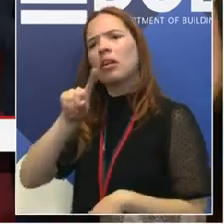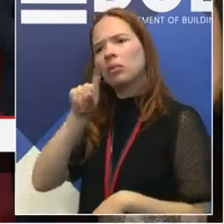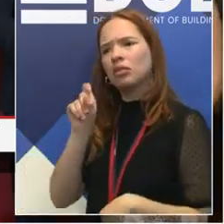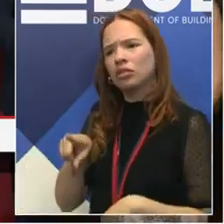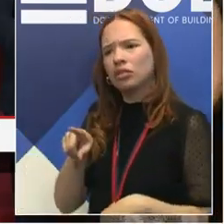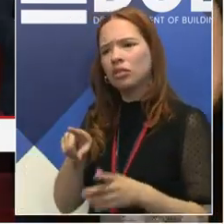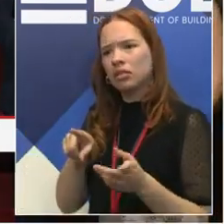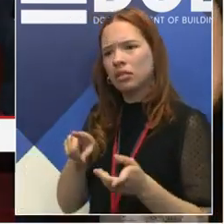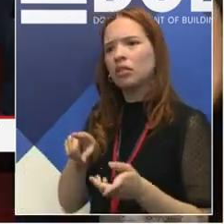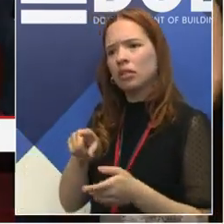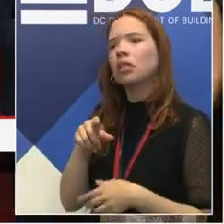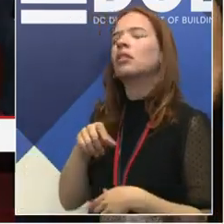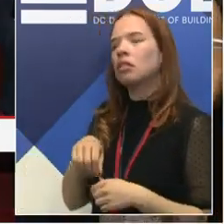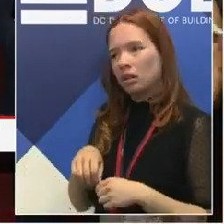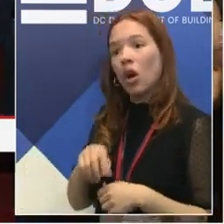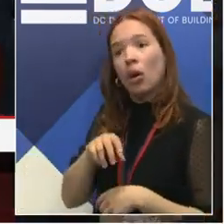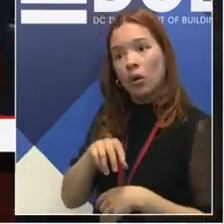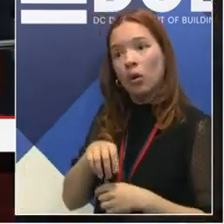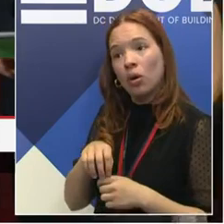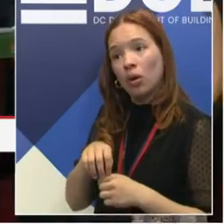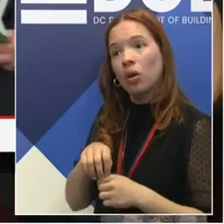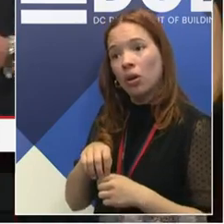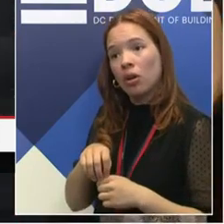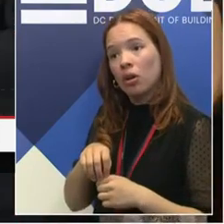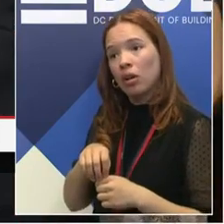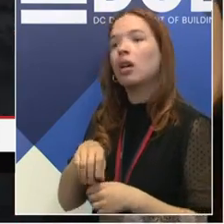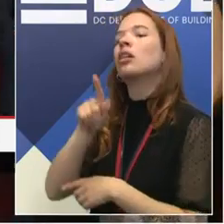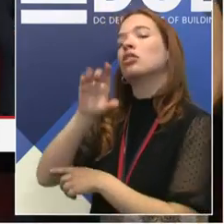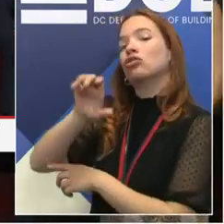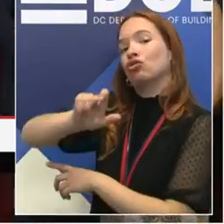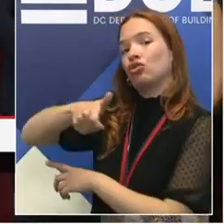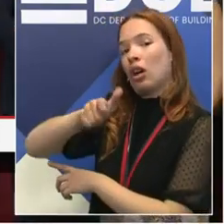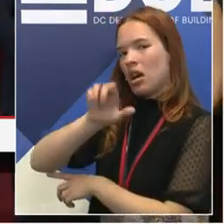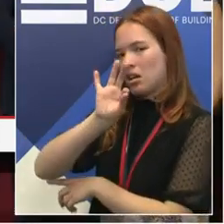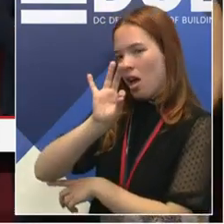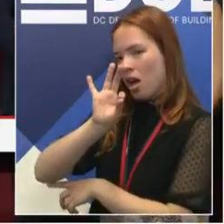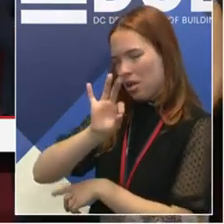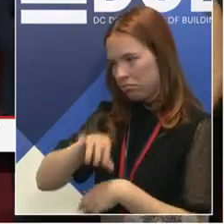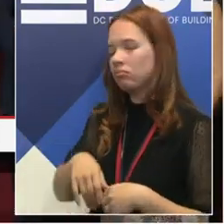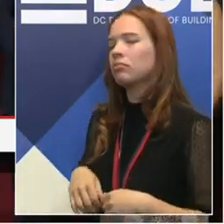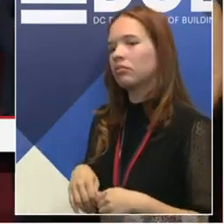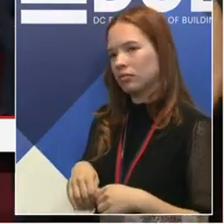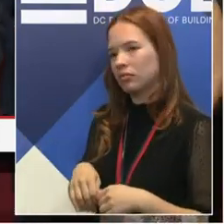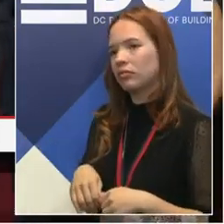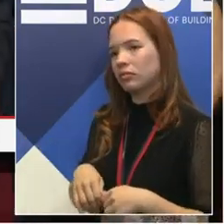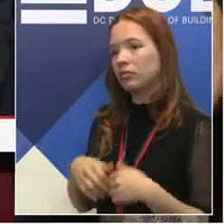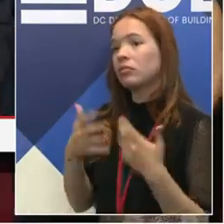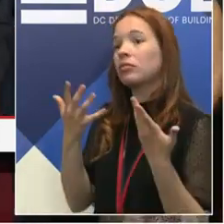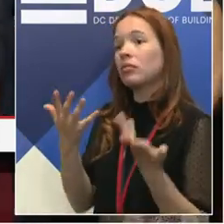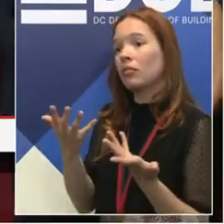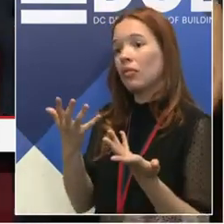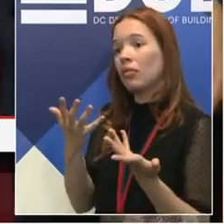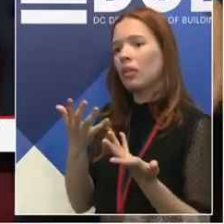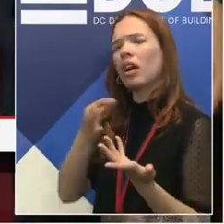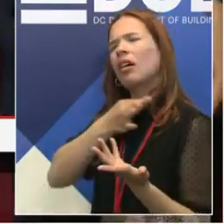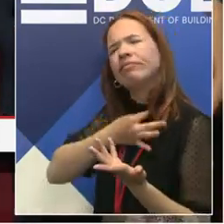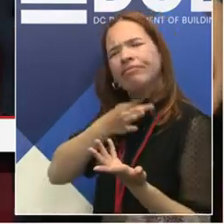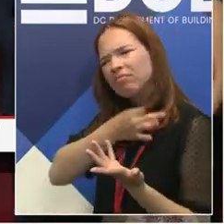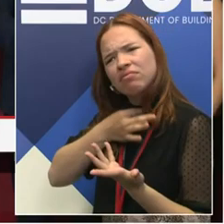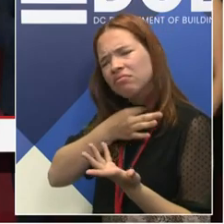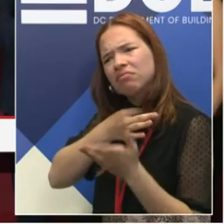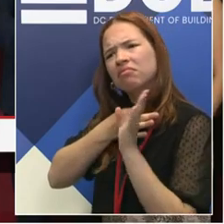Brian? In regards to bad actors and developers that we've investigated, and I know that the